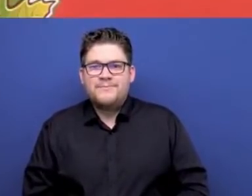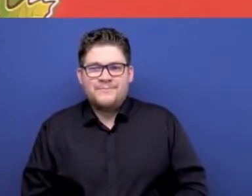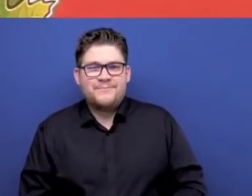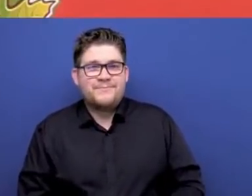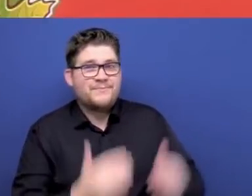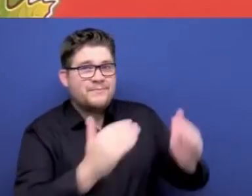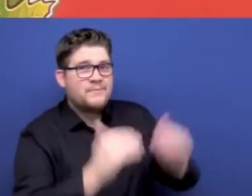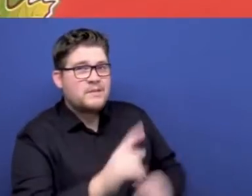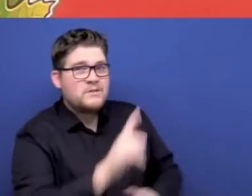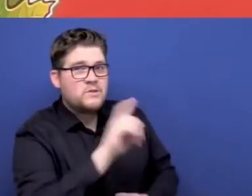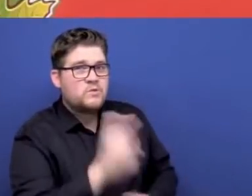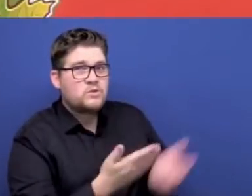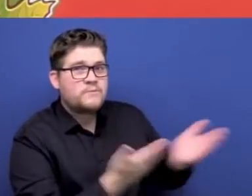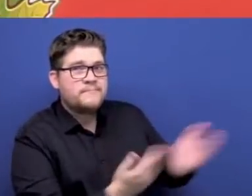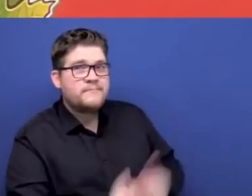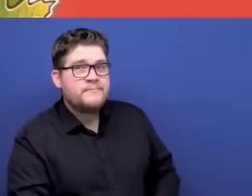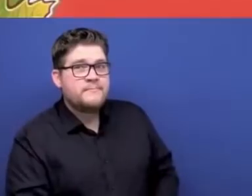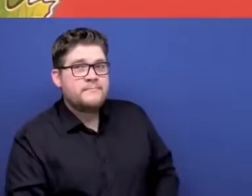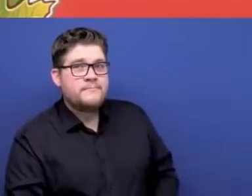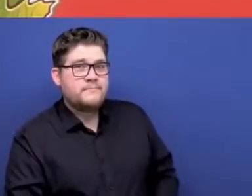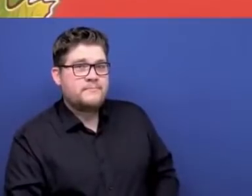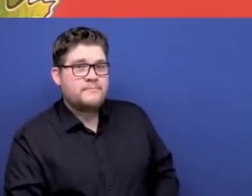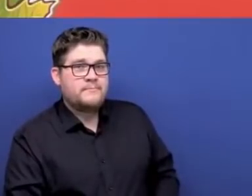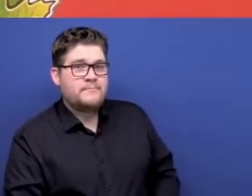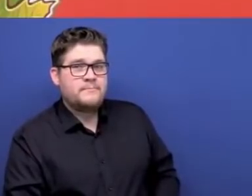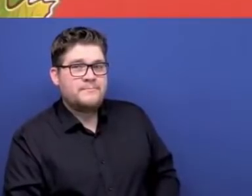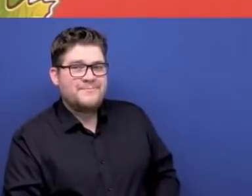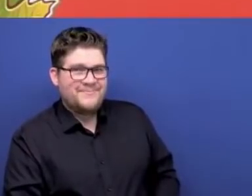Yes. Hello.